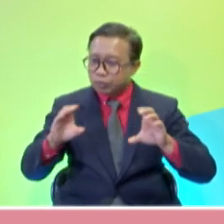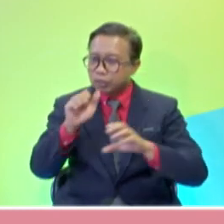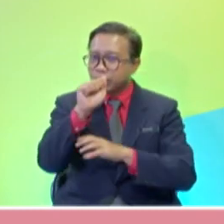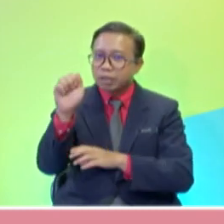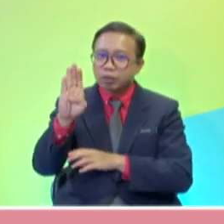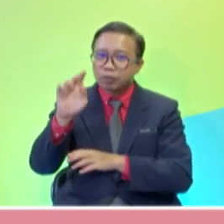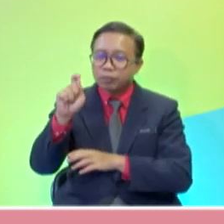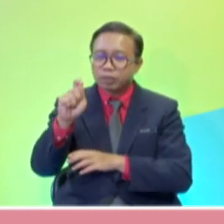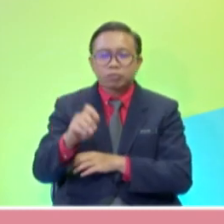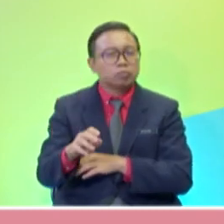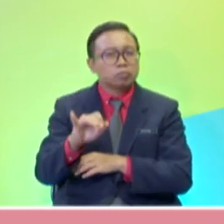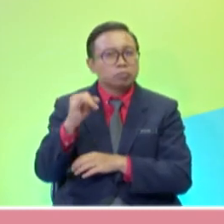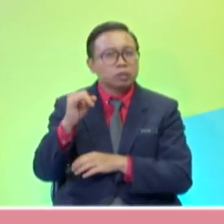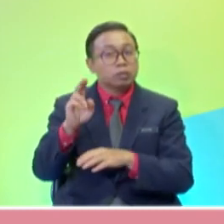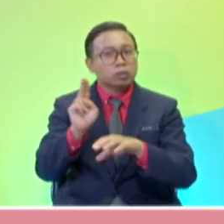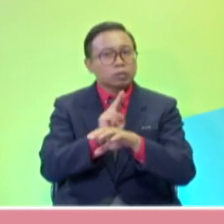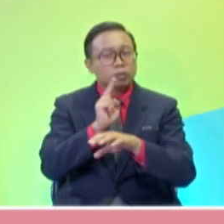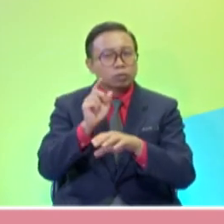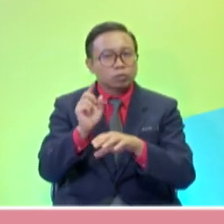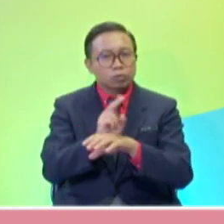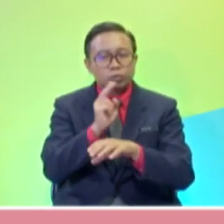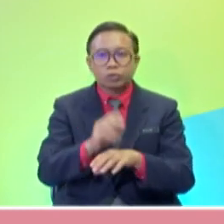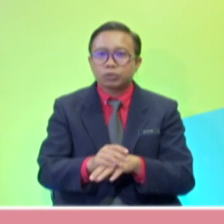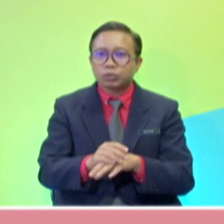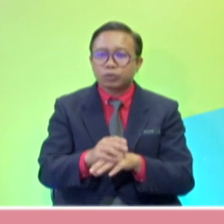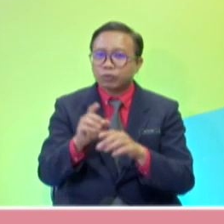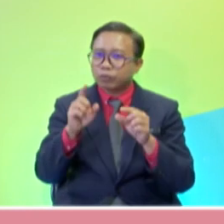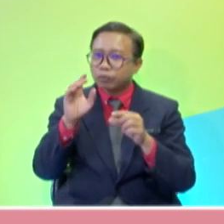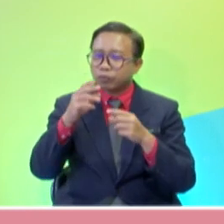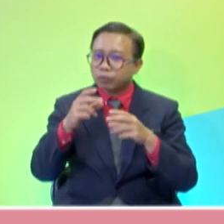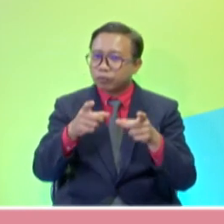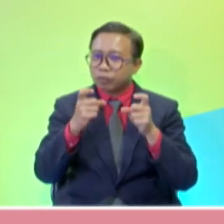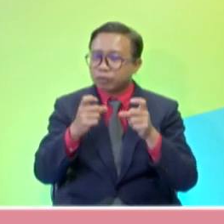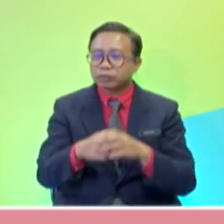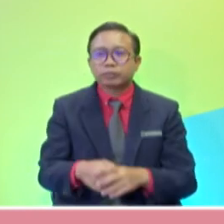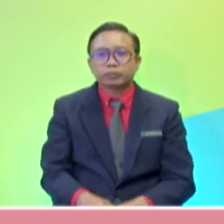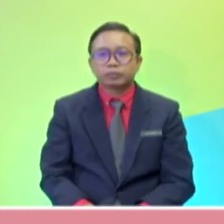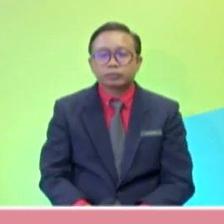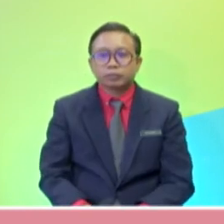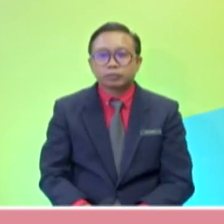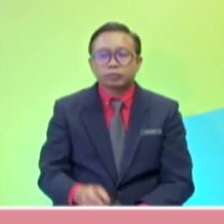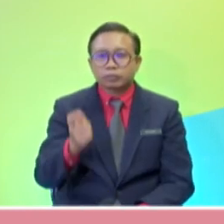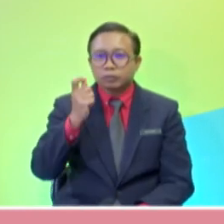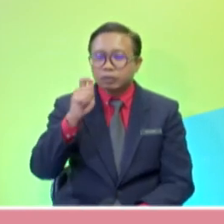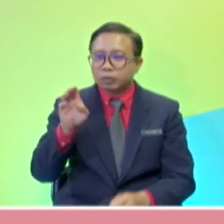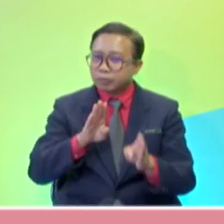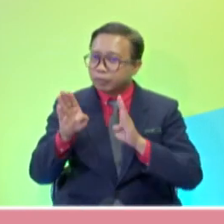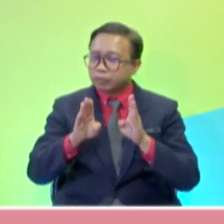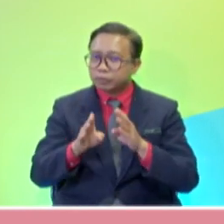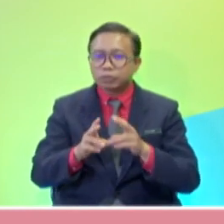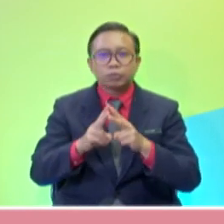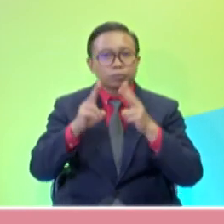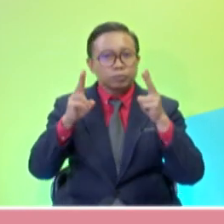we cannot use the phrase a bit with the word fast. Does it make sense if I say the buses were a bit